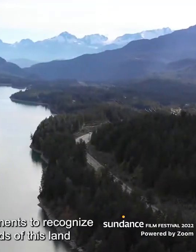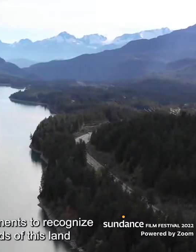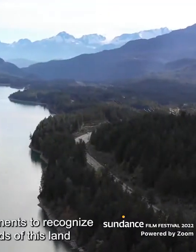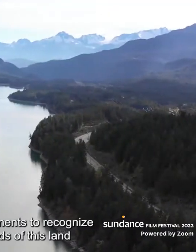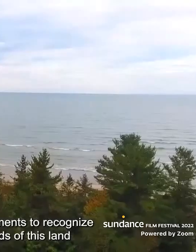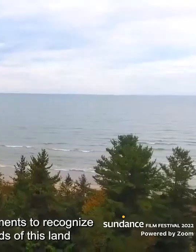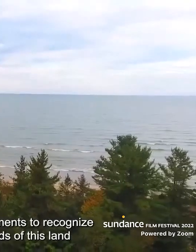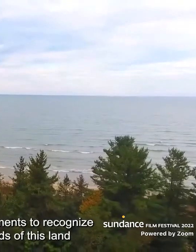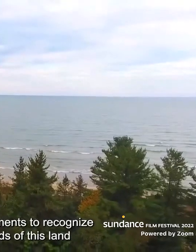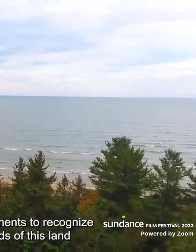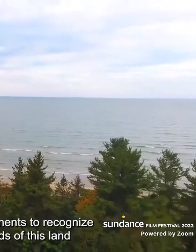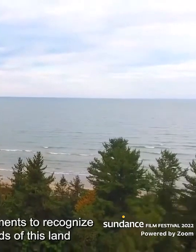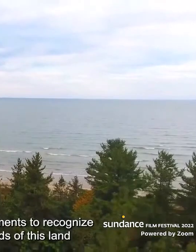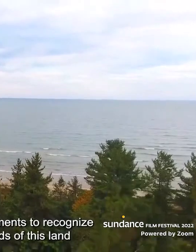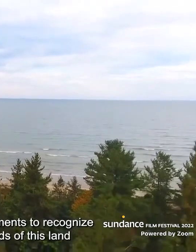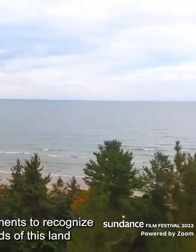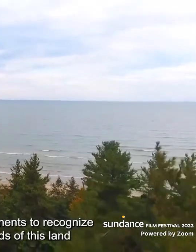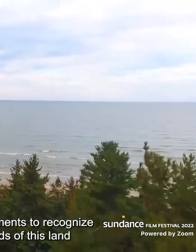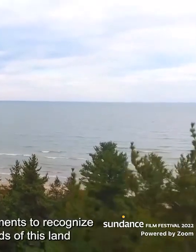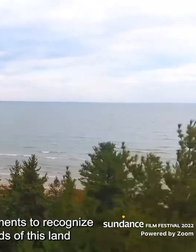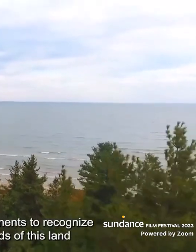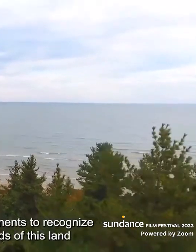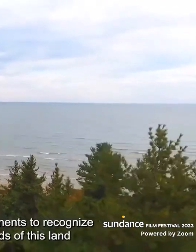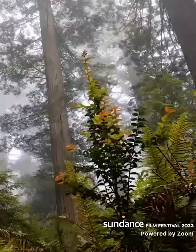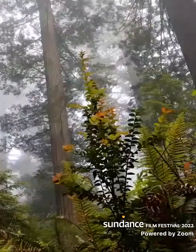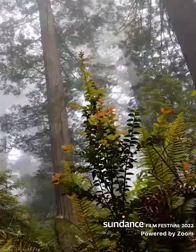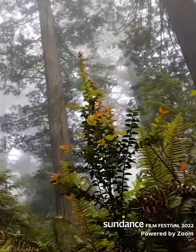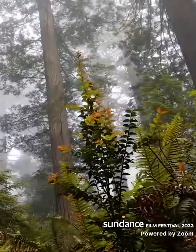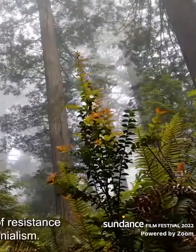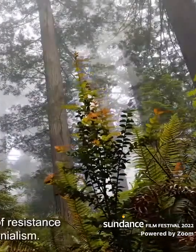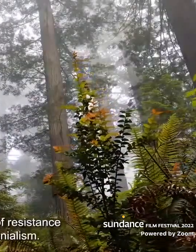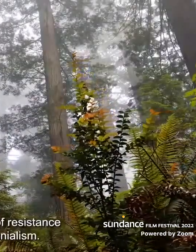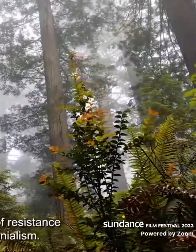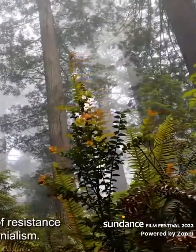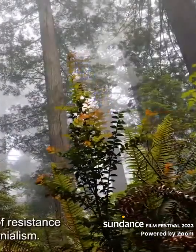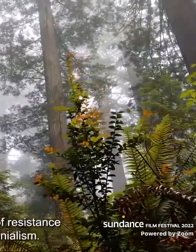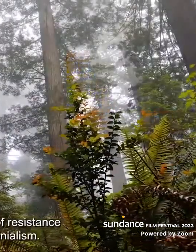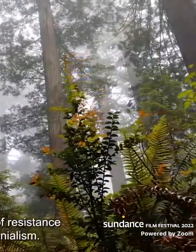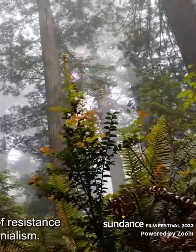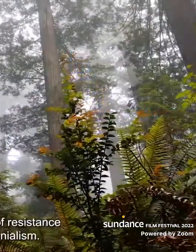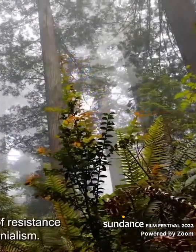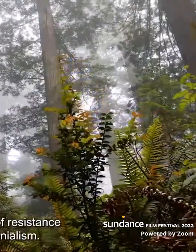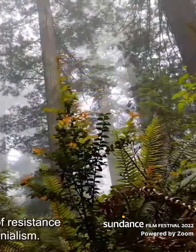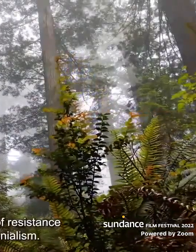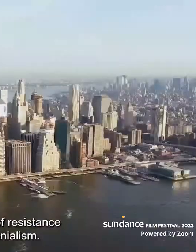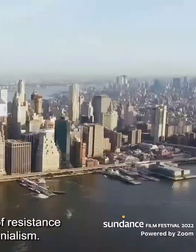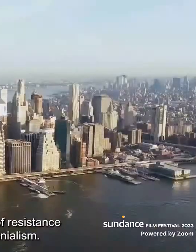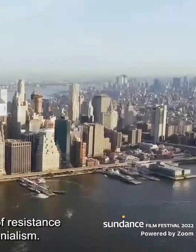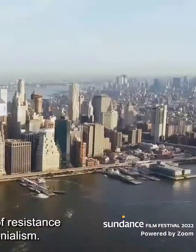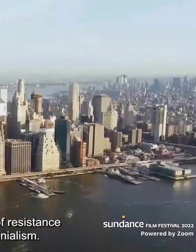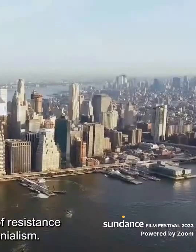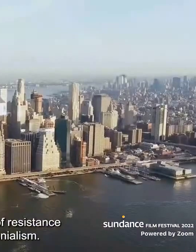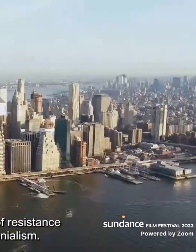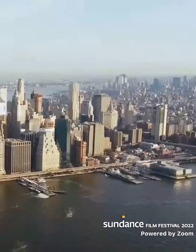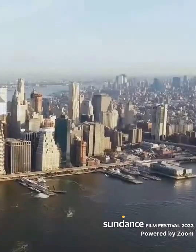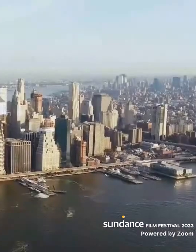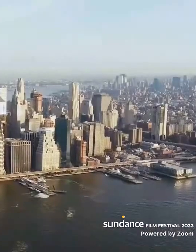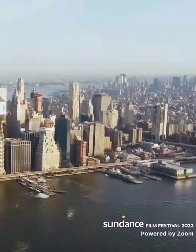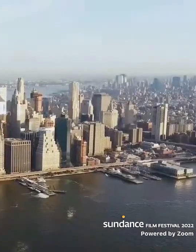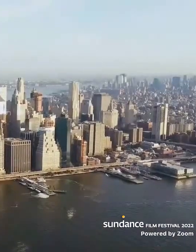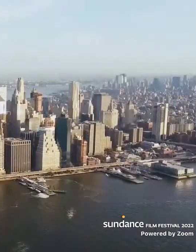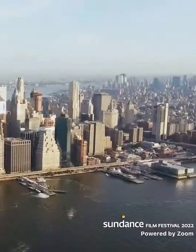We do land acknowledgements to recognize the traditional stewards of this land and our 500 years of resistance to ongoing